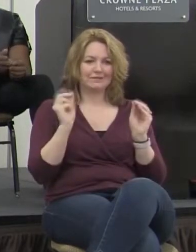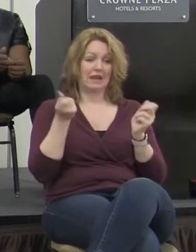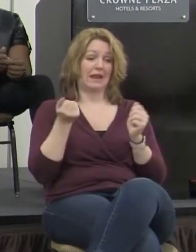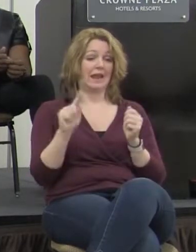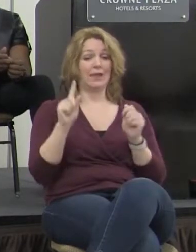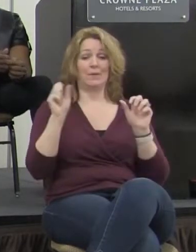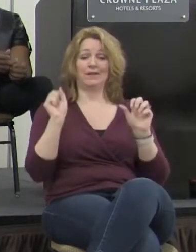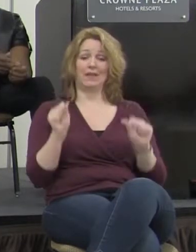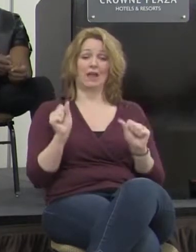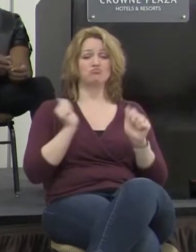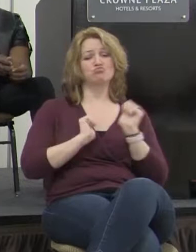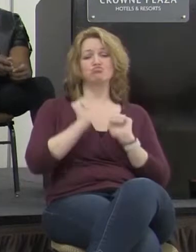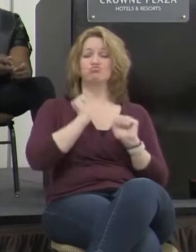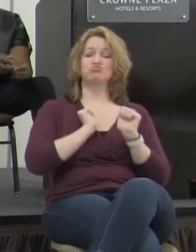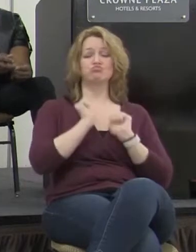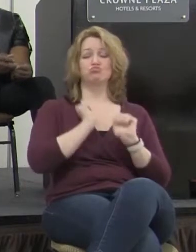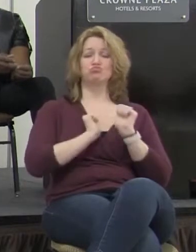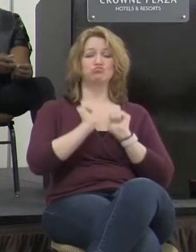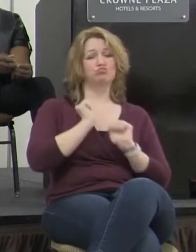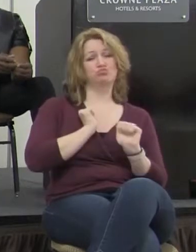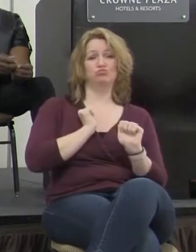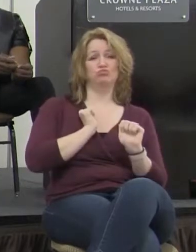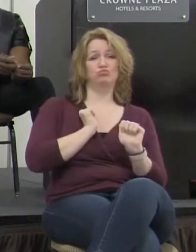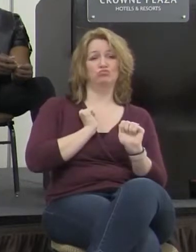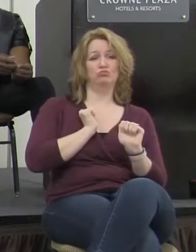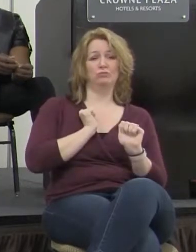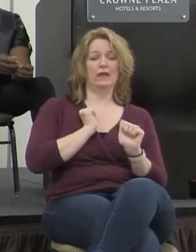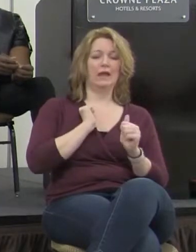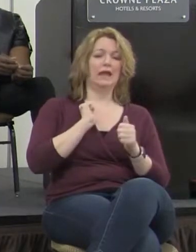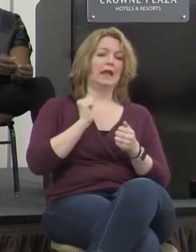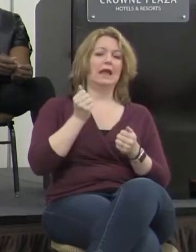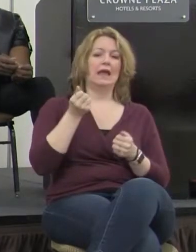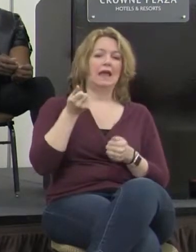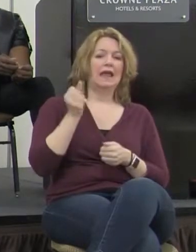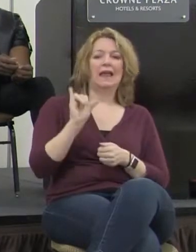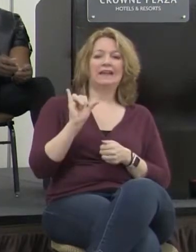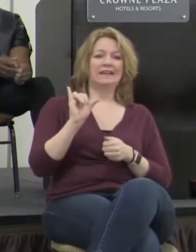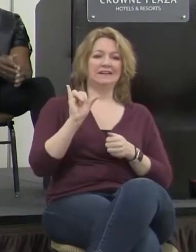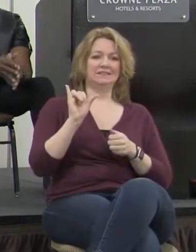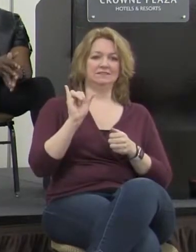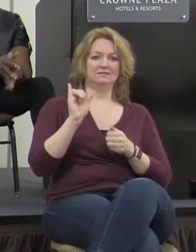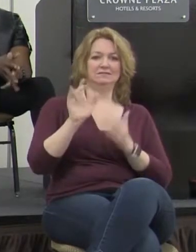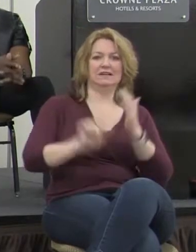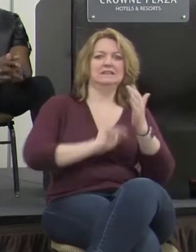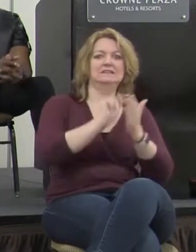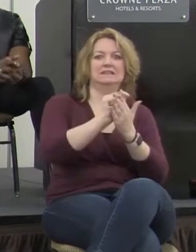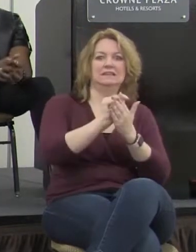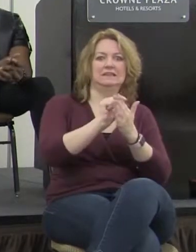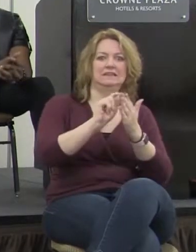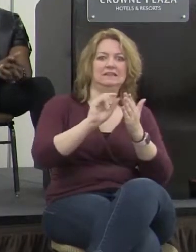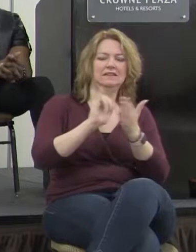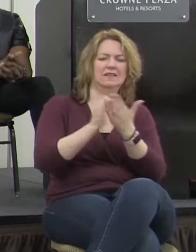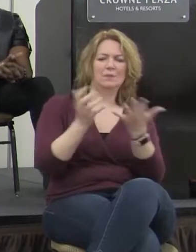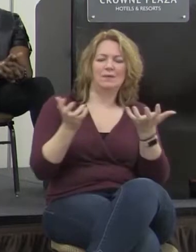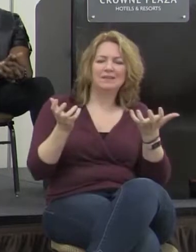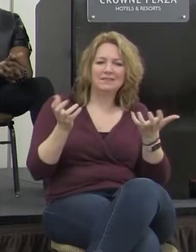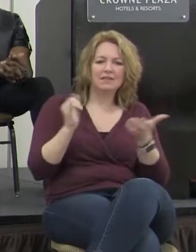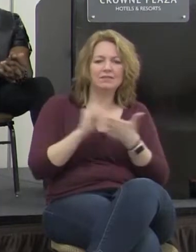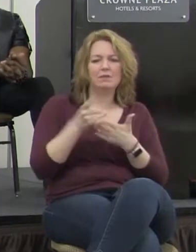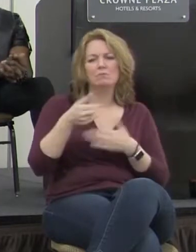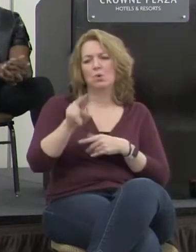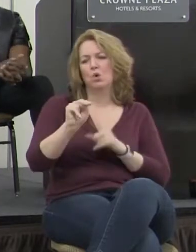can perform any dungeon stunt as they please. Yeah, that's basic